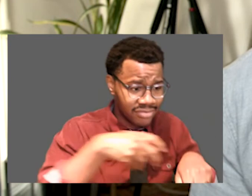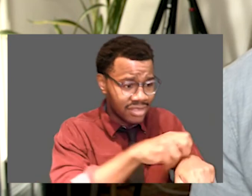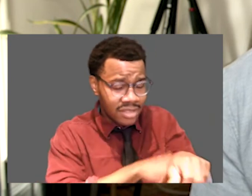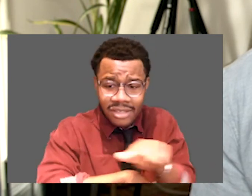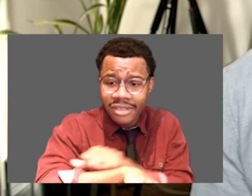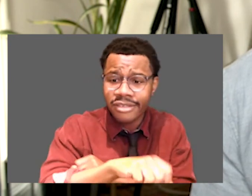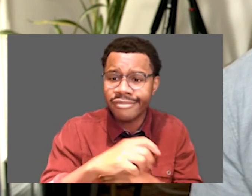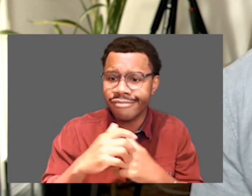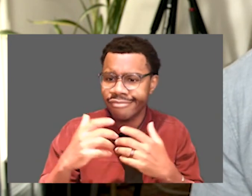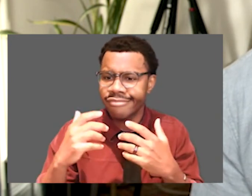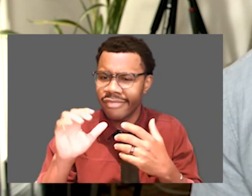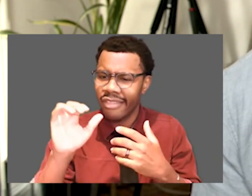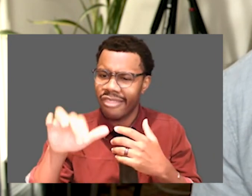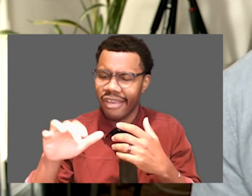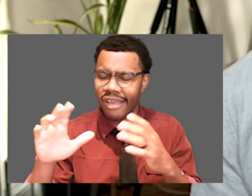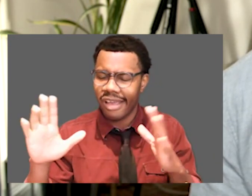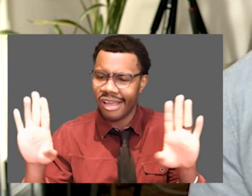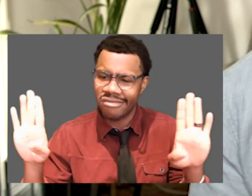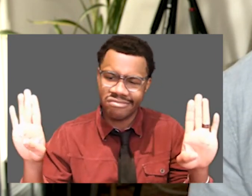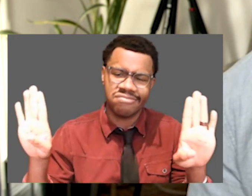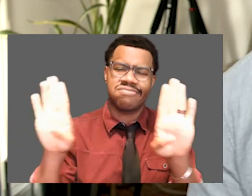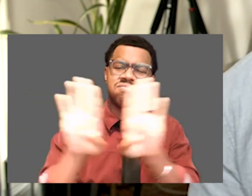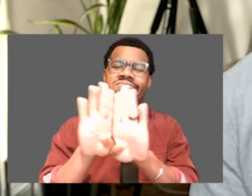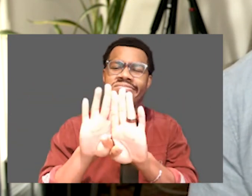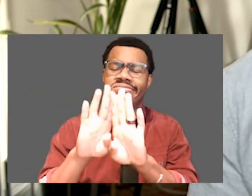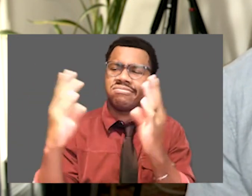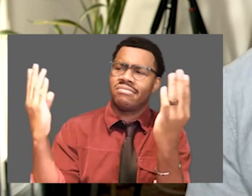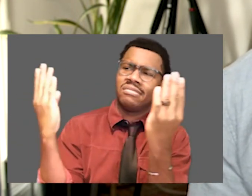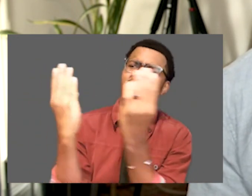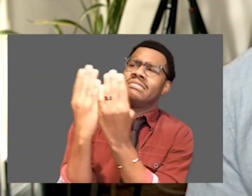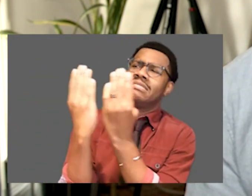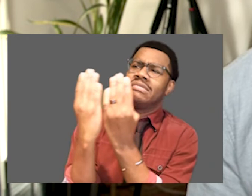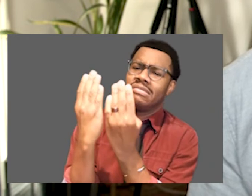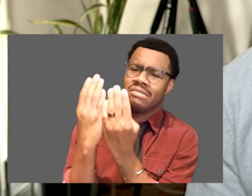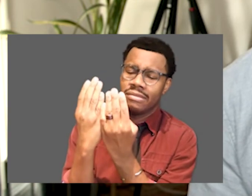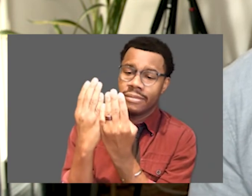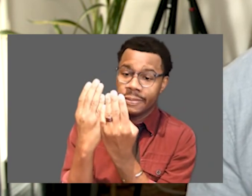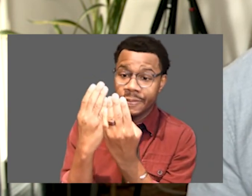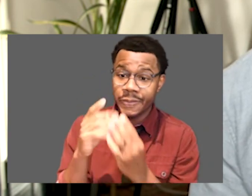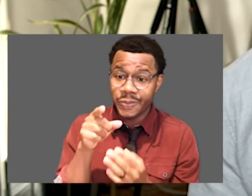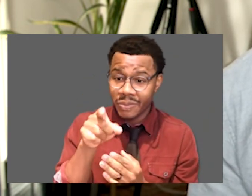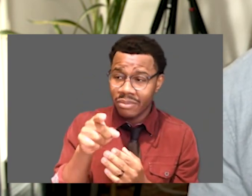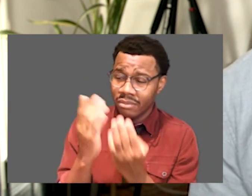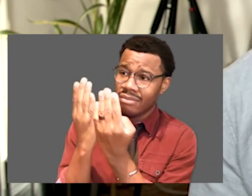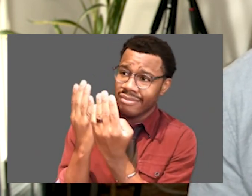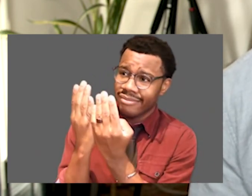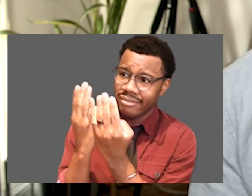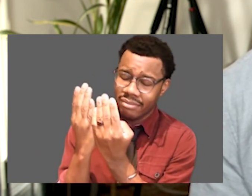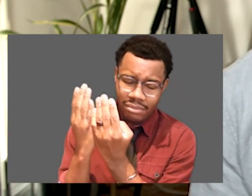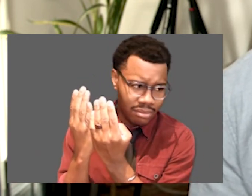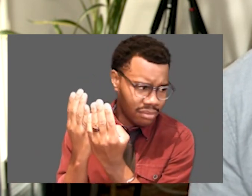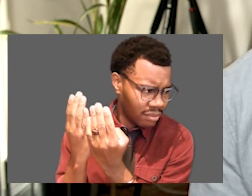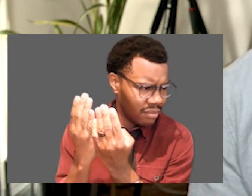The sound reminds you of train wheels rattling over wood and iron tracks. You turn around and see that your cellmate is sleeping soundly on the